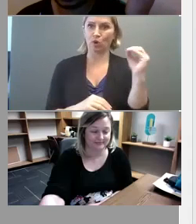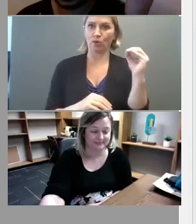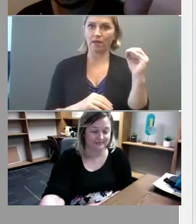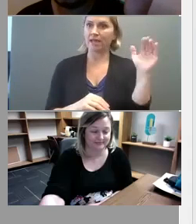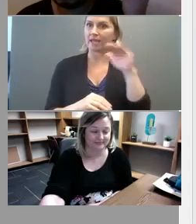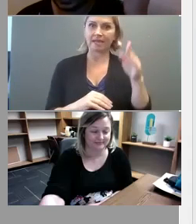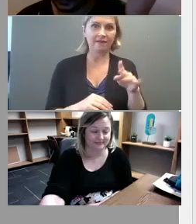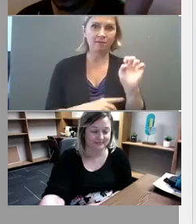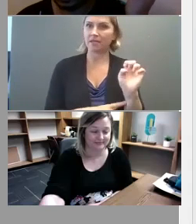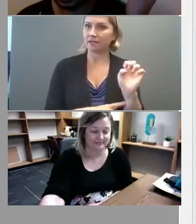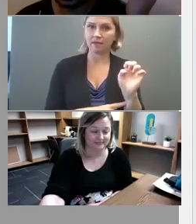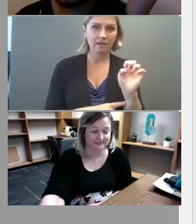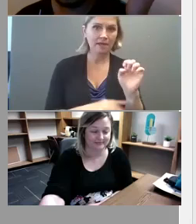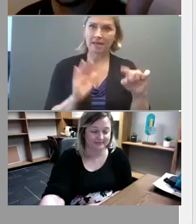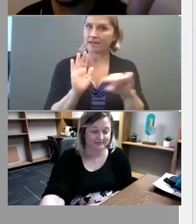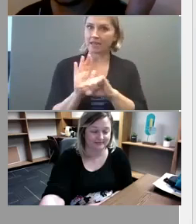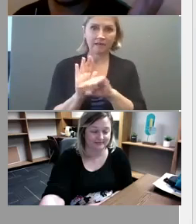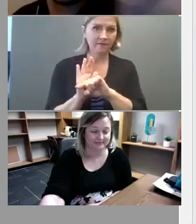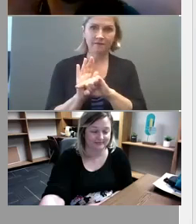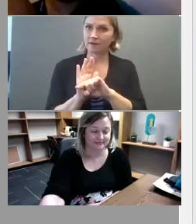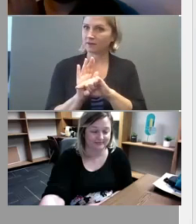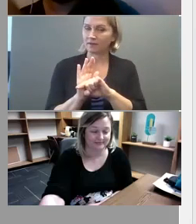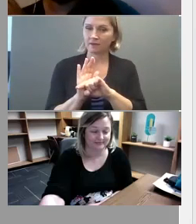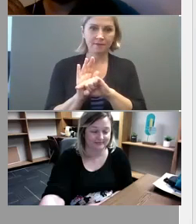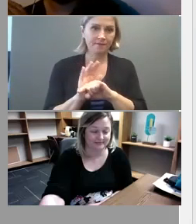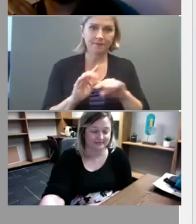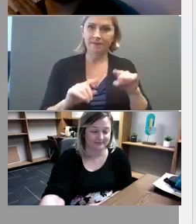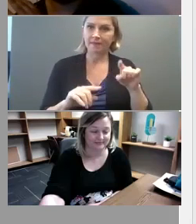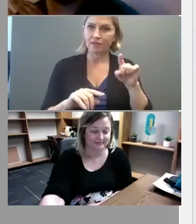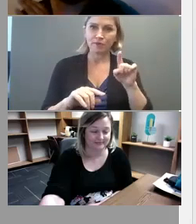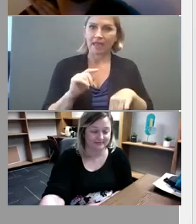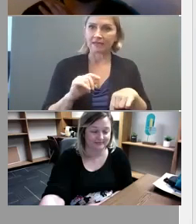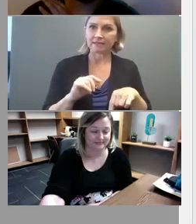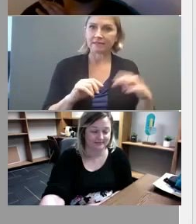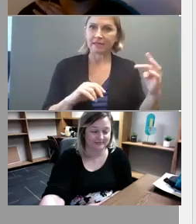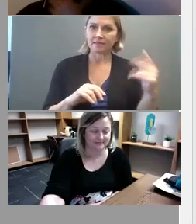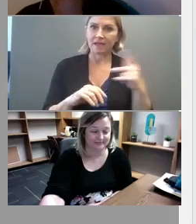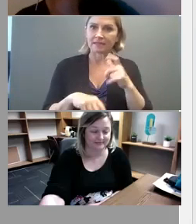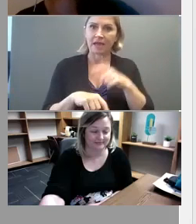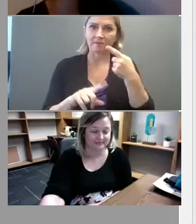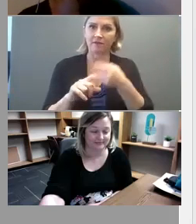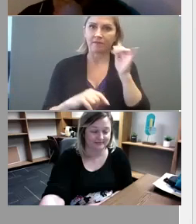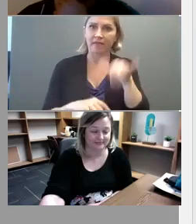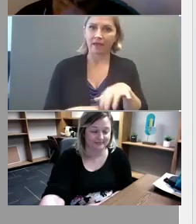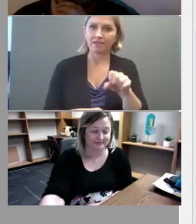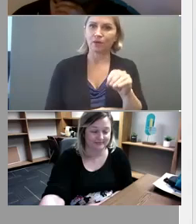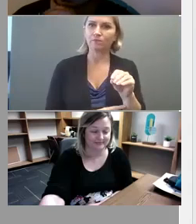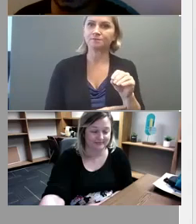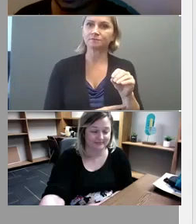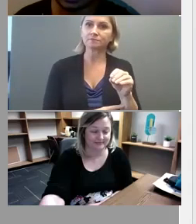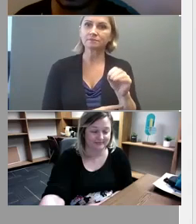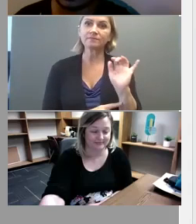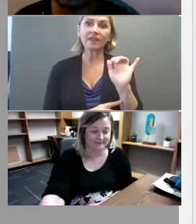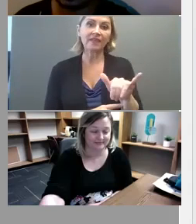be negative because you can't take back time from your processing, right? So that